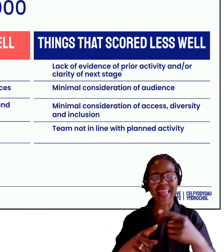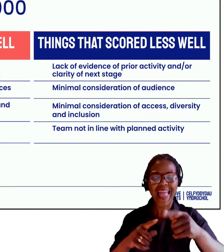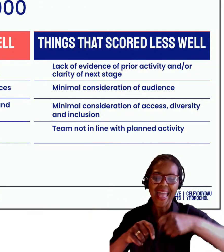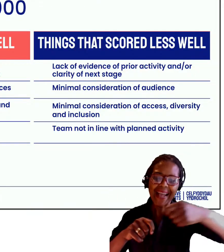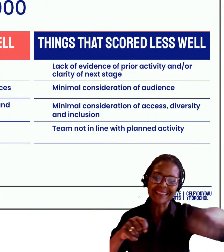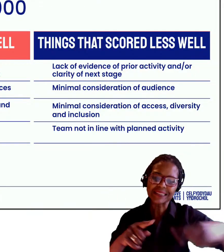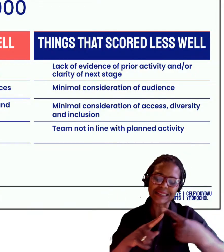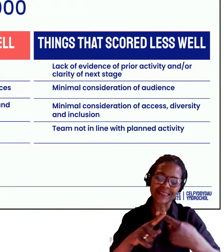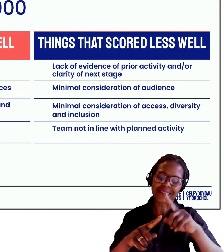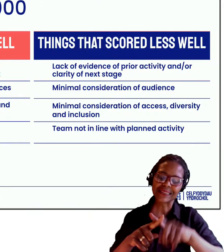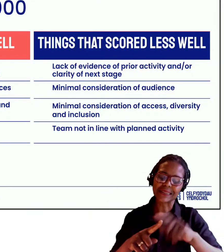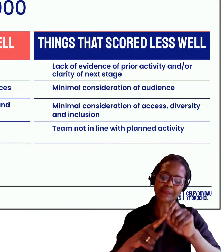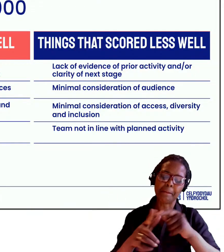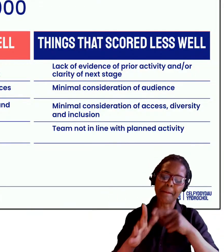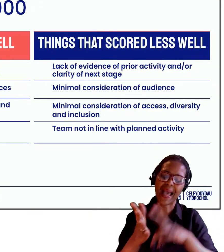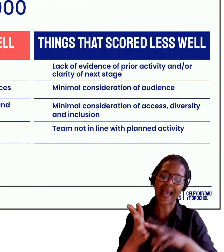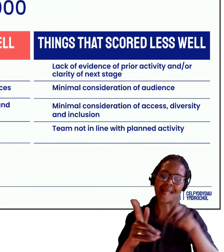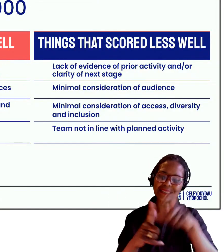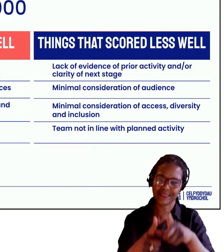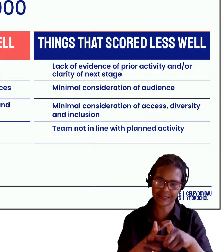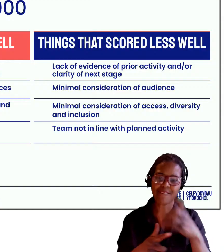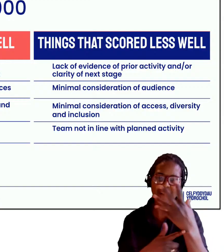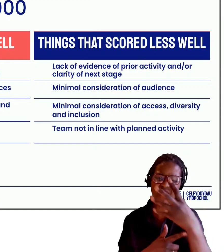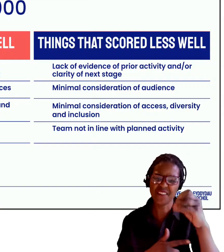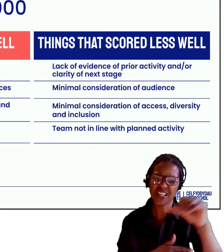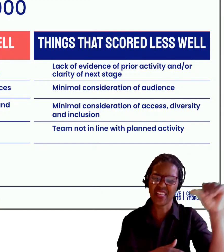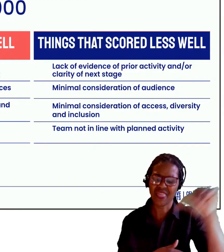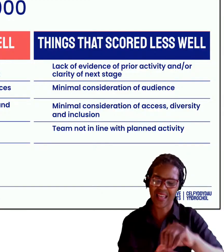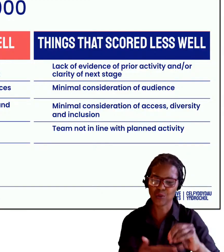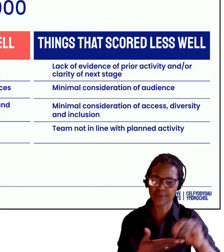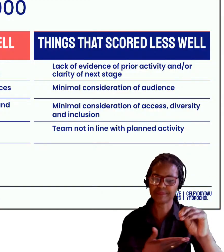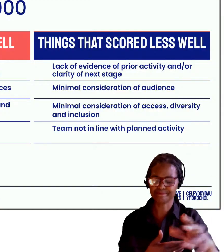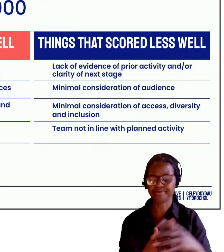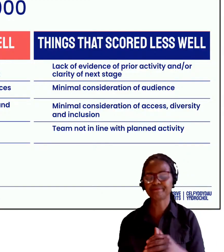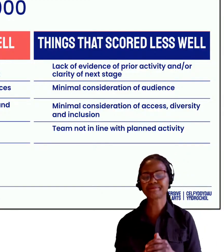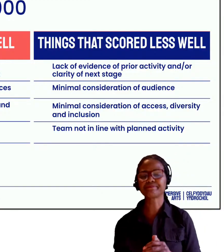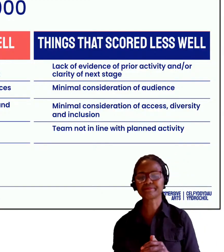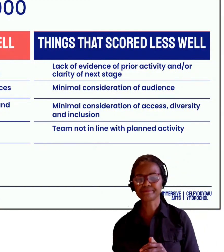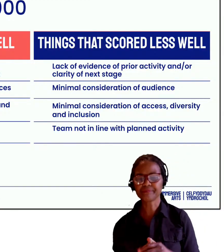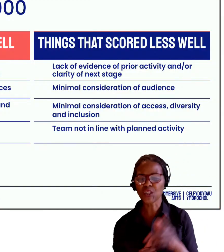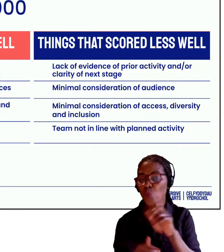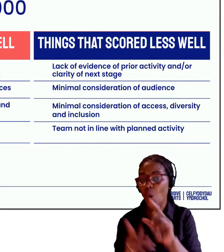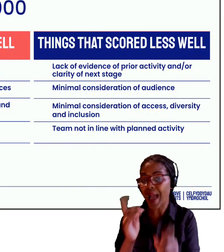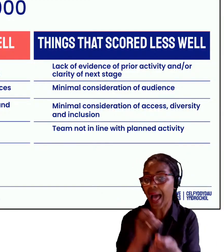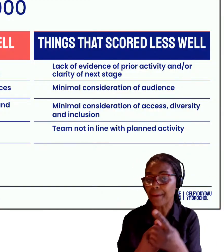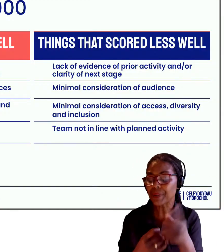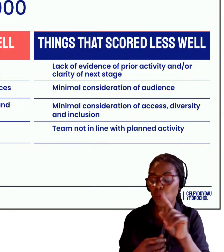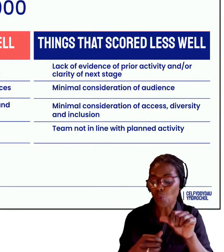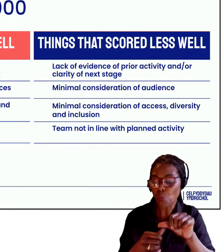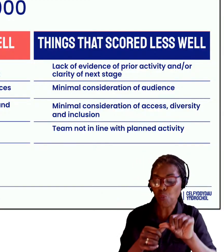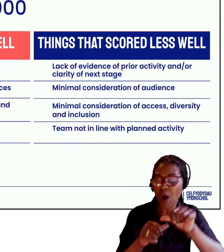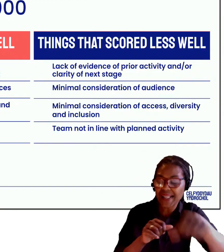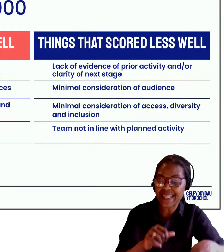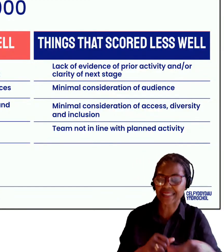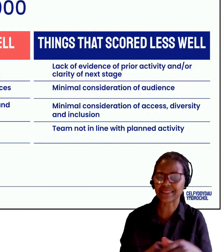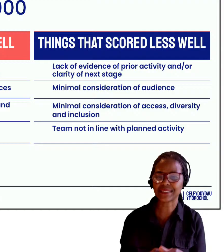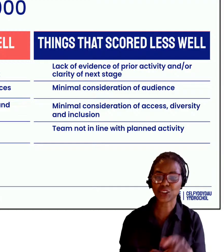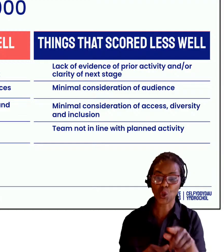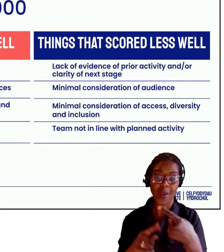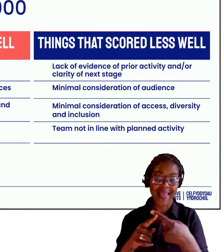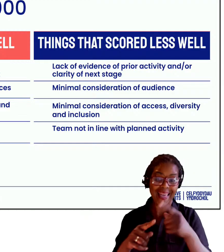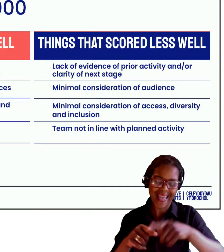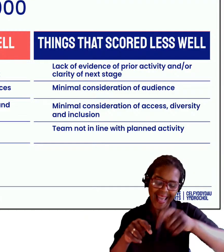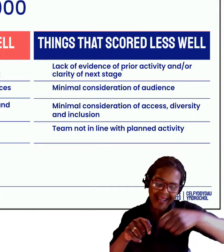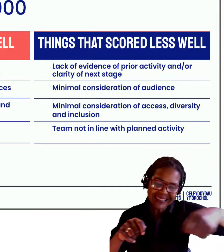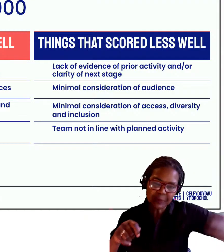well give a real clear sense of what had already happened and what was coming next. So Expand grants are designed to support work that has